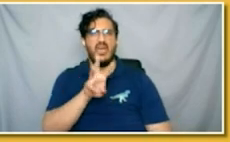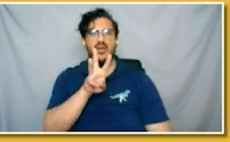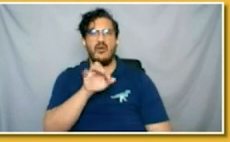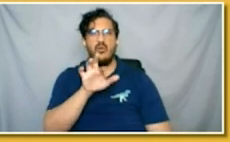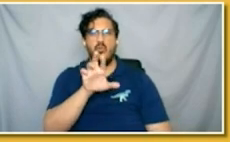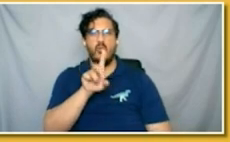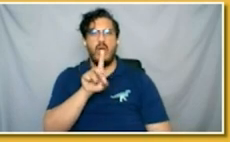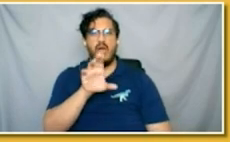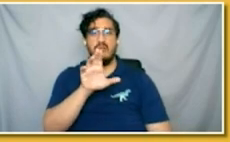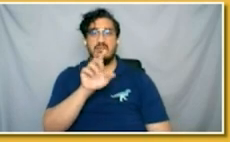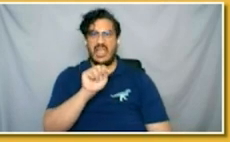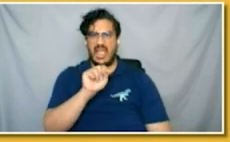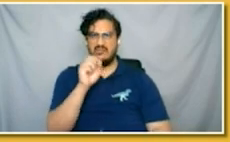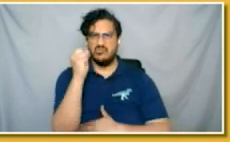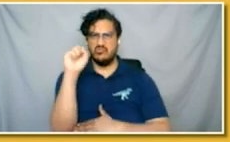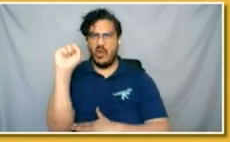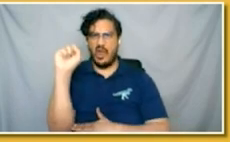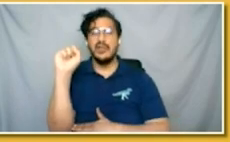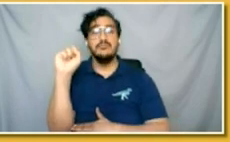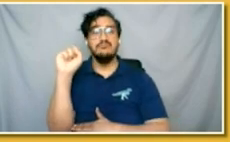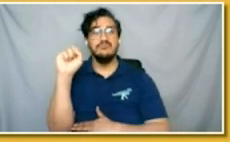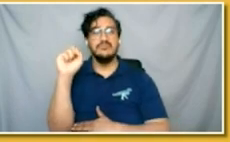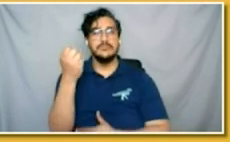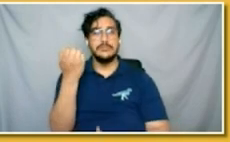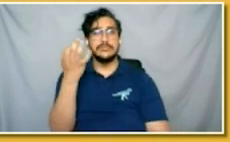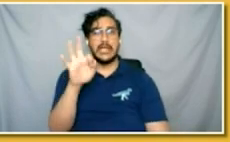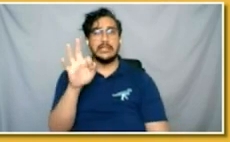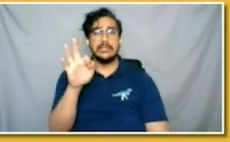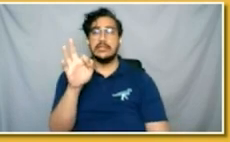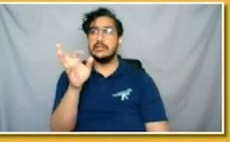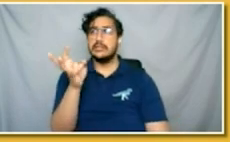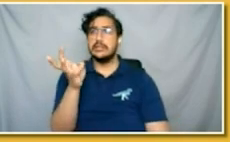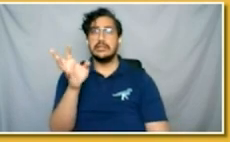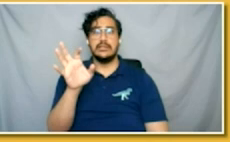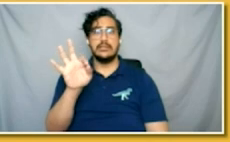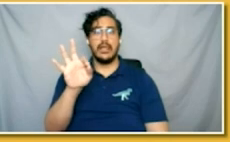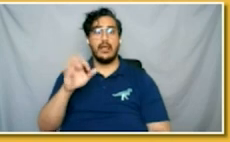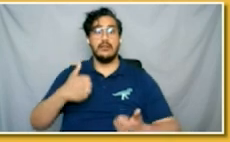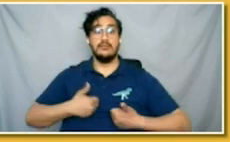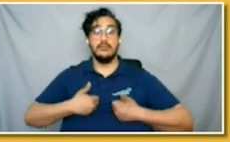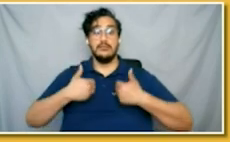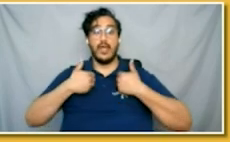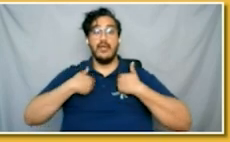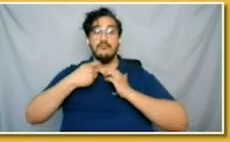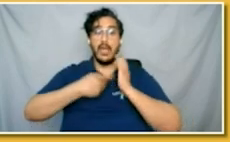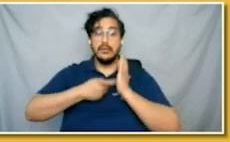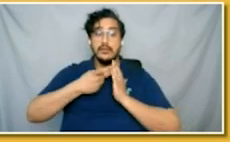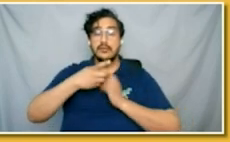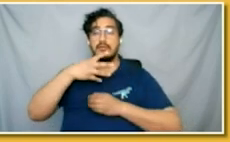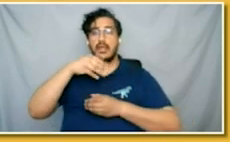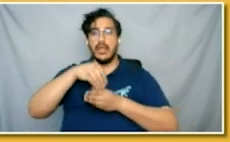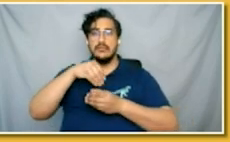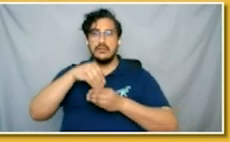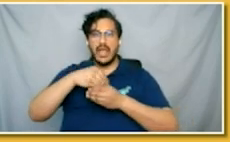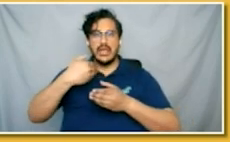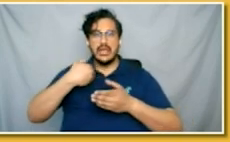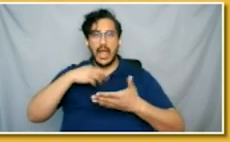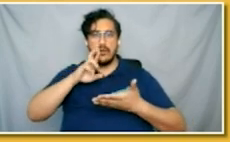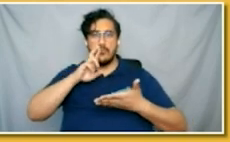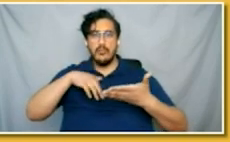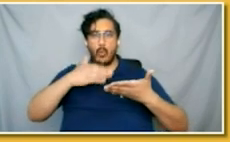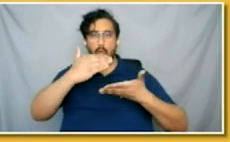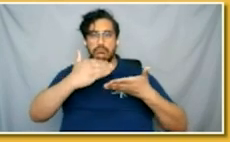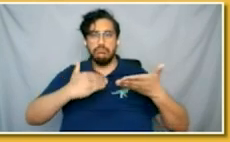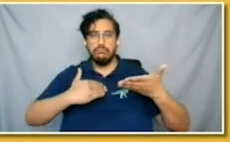the 1969 Life magazine, and inside of it, there was a report, and it was entitled